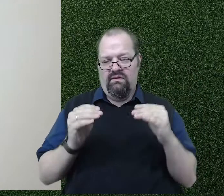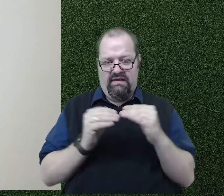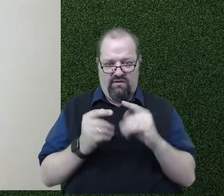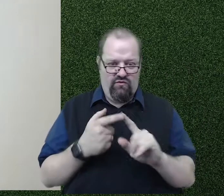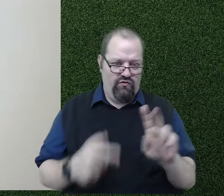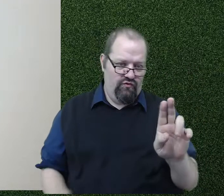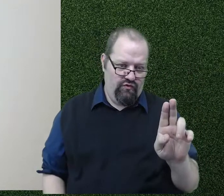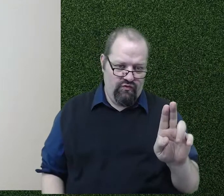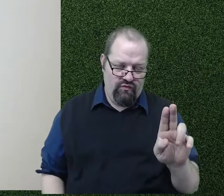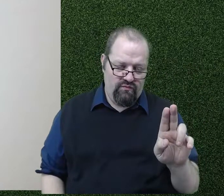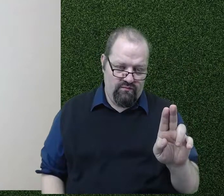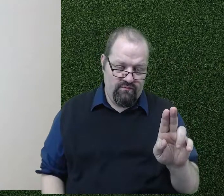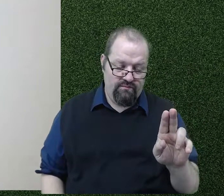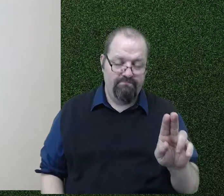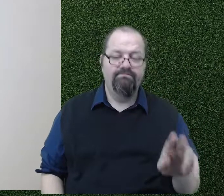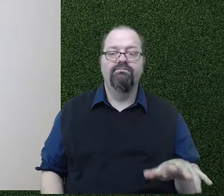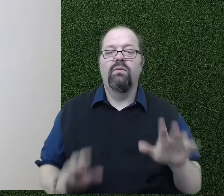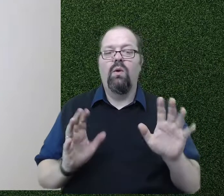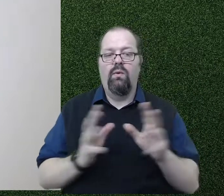Okay.